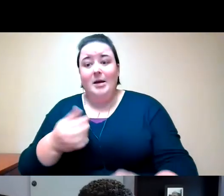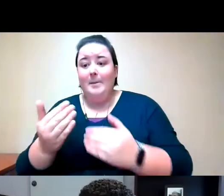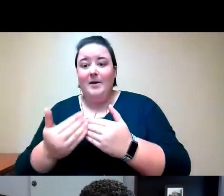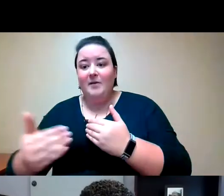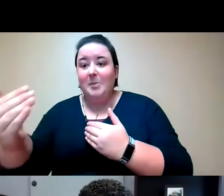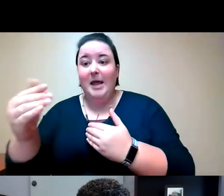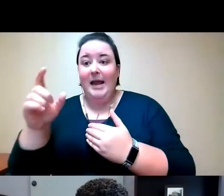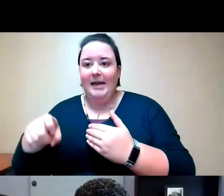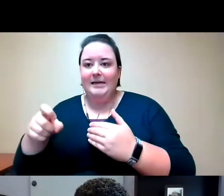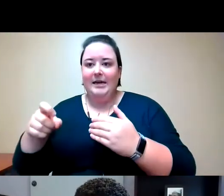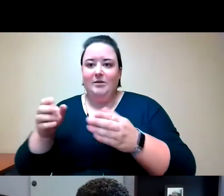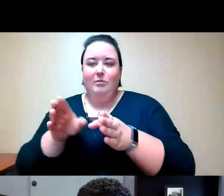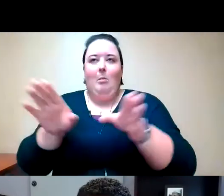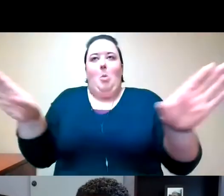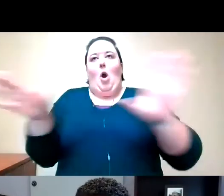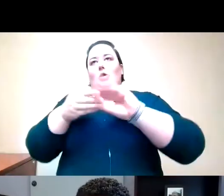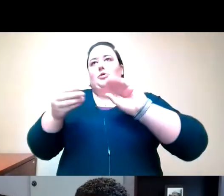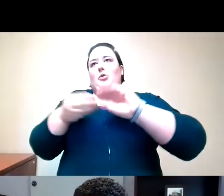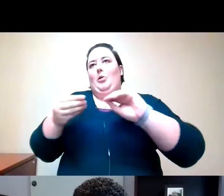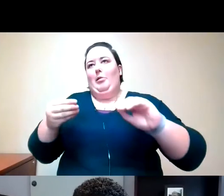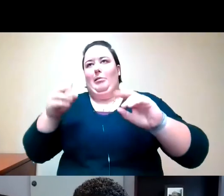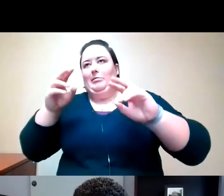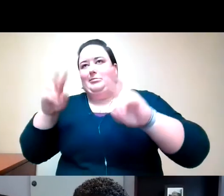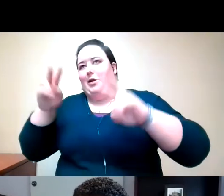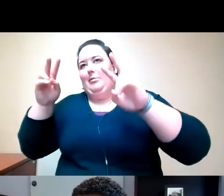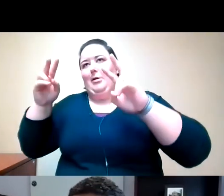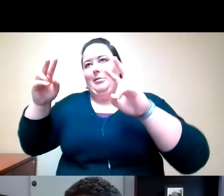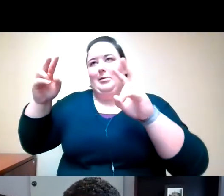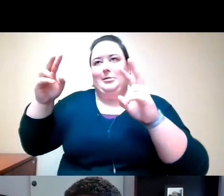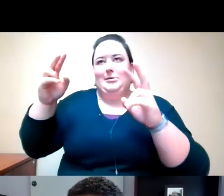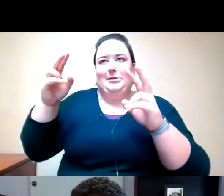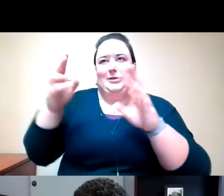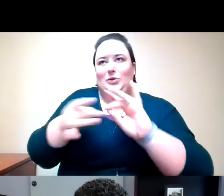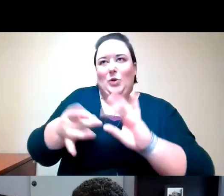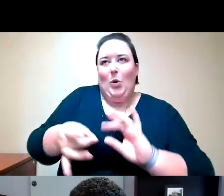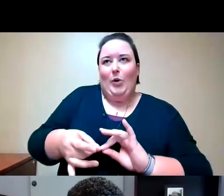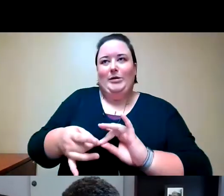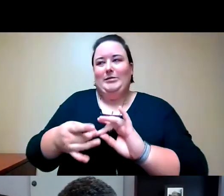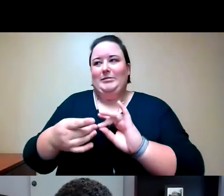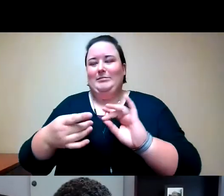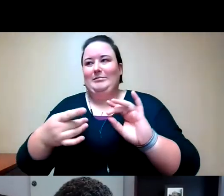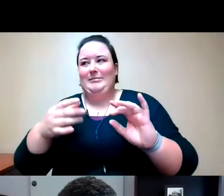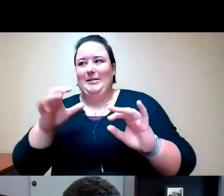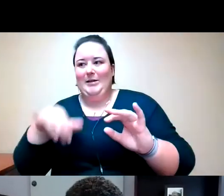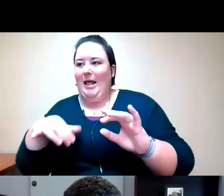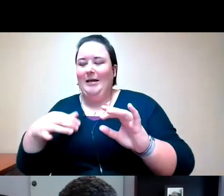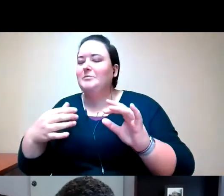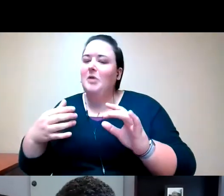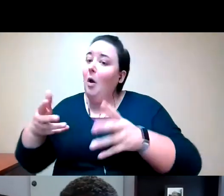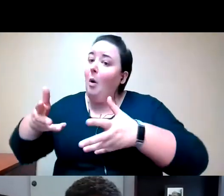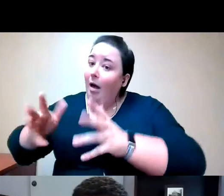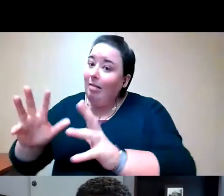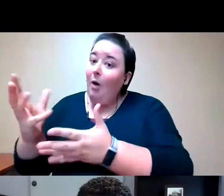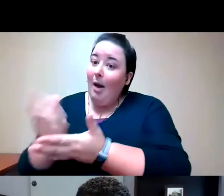make blanket statements or assumptions or judgments about people. And we should allow people to demonstrate what they can do when given the